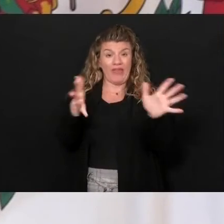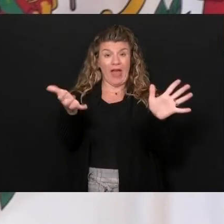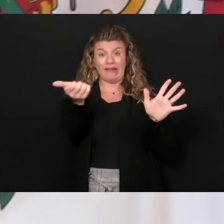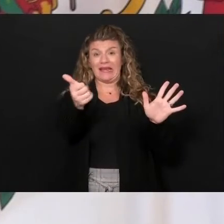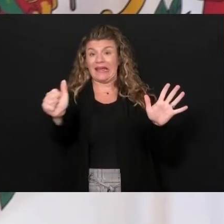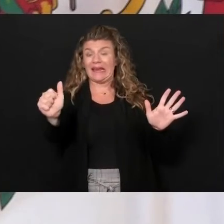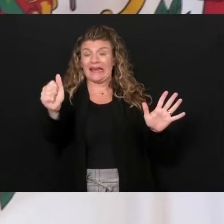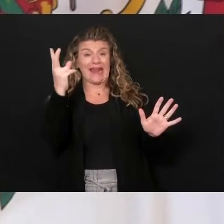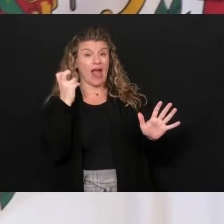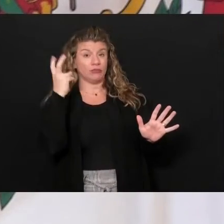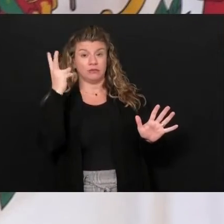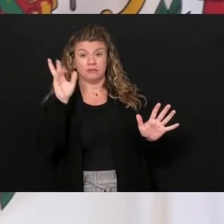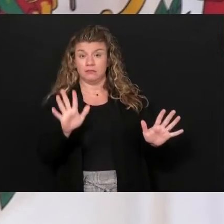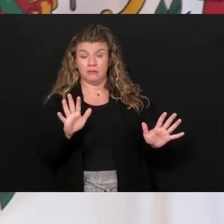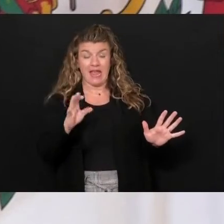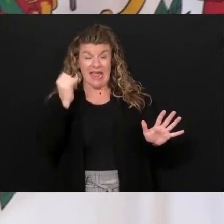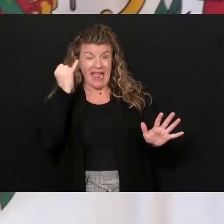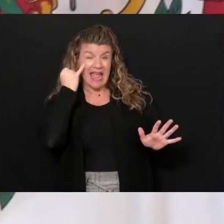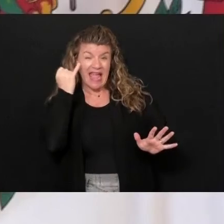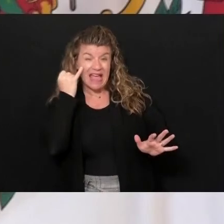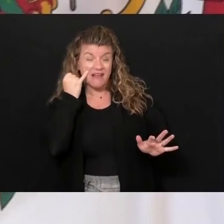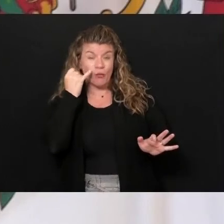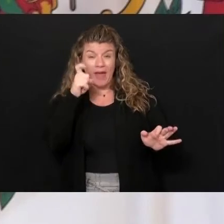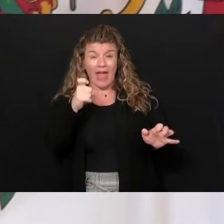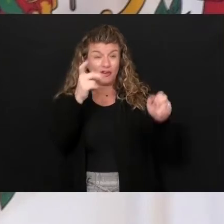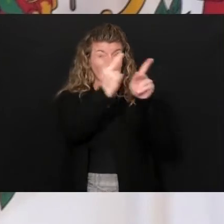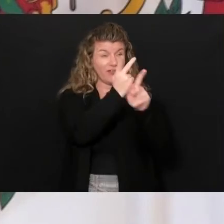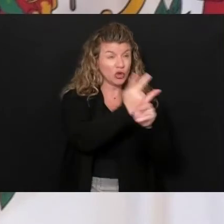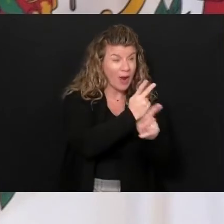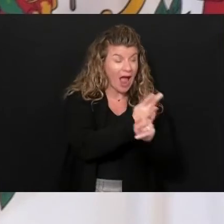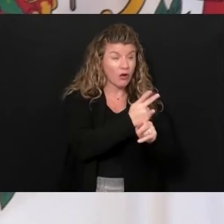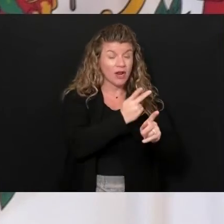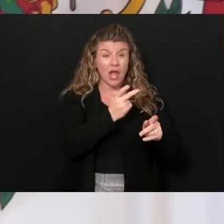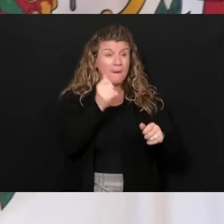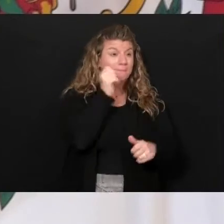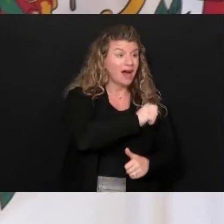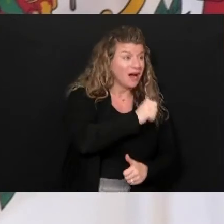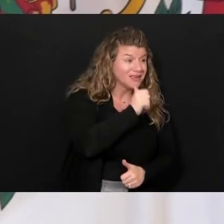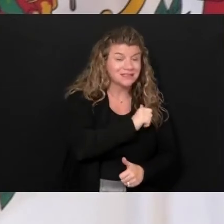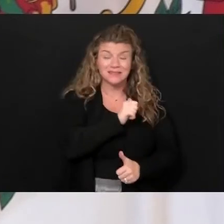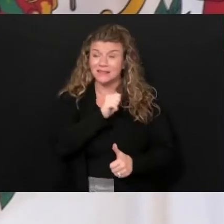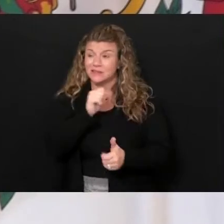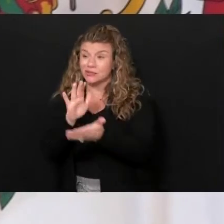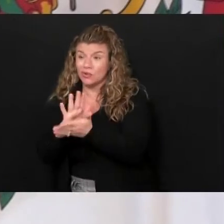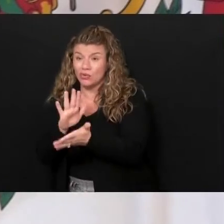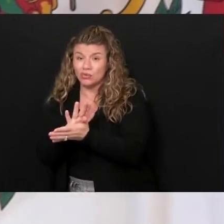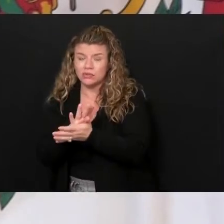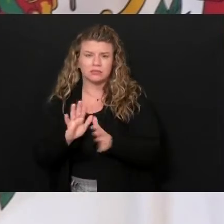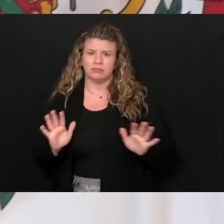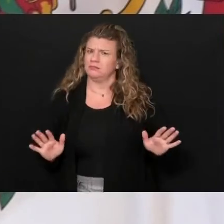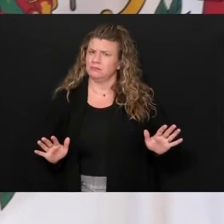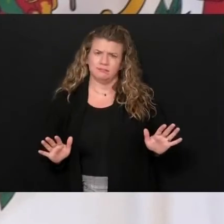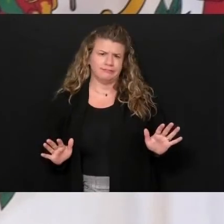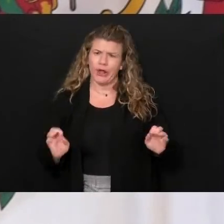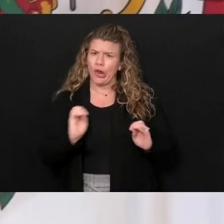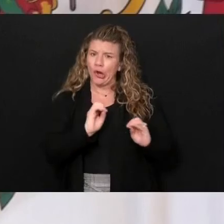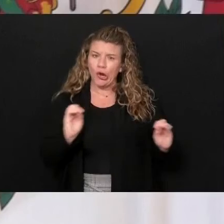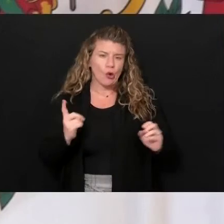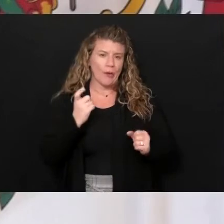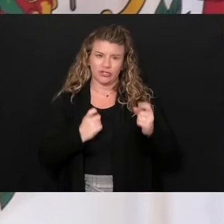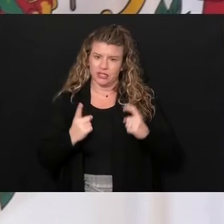question, if it came down to close the bars and keep the schools open, I'm all in. I'm all